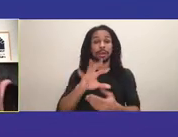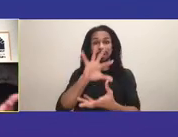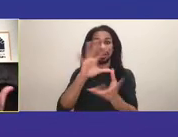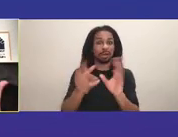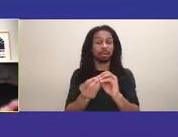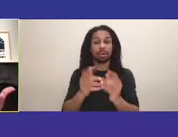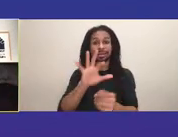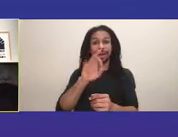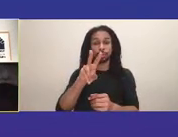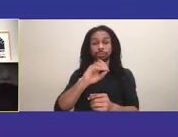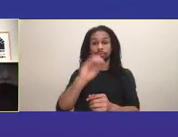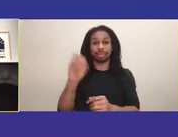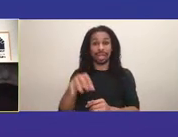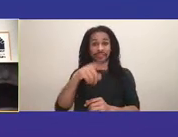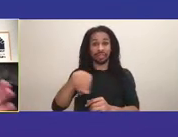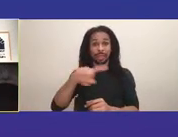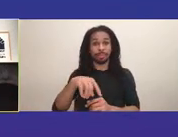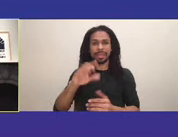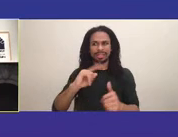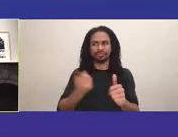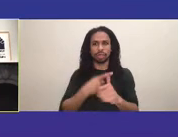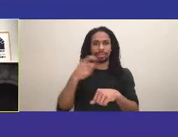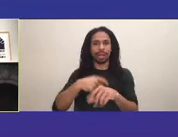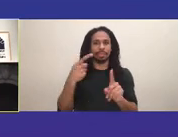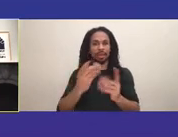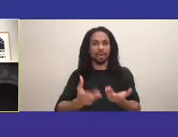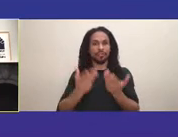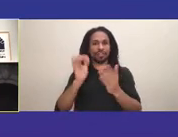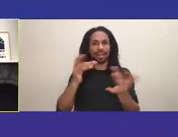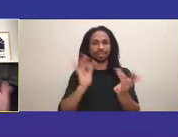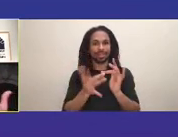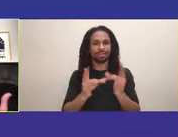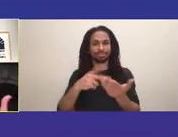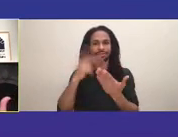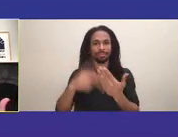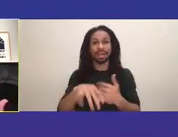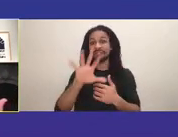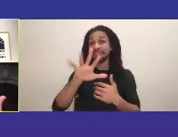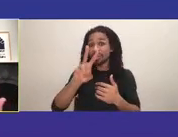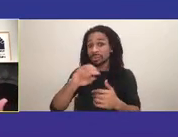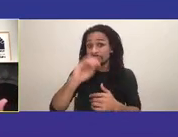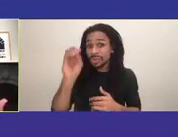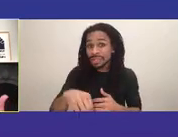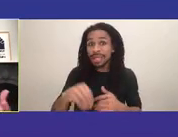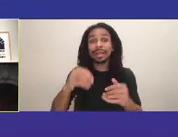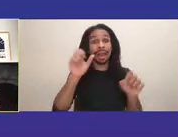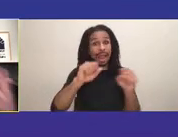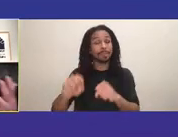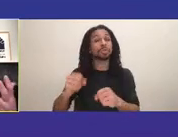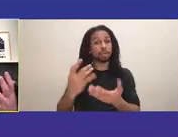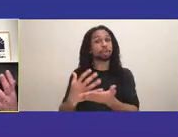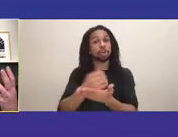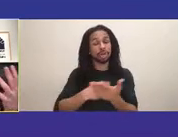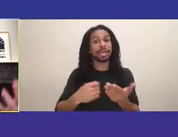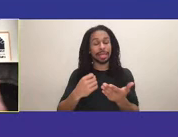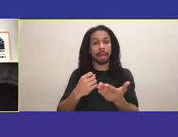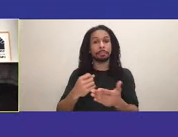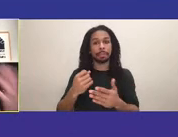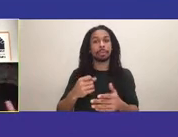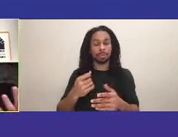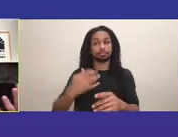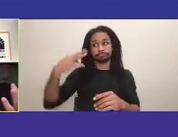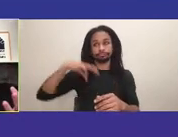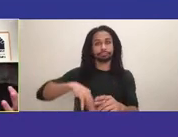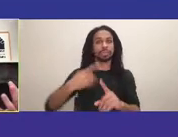of these, this was the first time that they were doing it. 52% of them were able to earn income from digital programming, and 50%